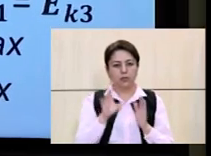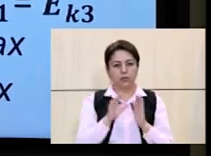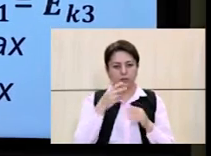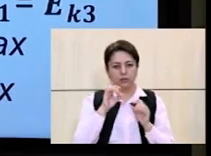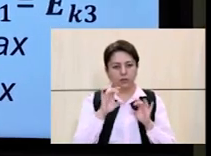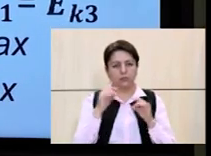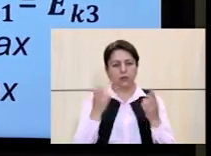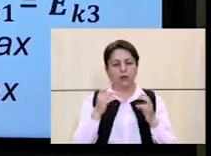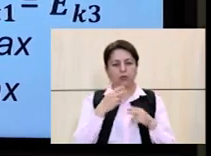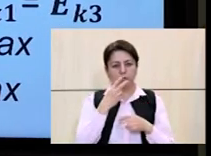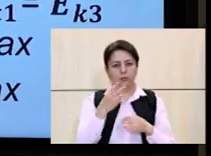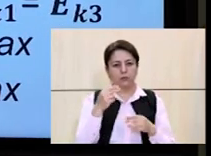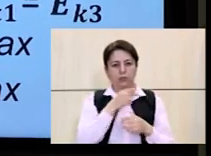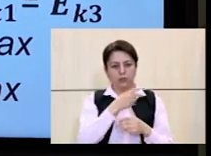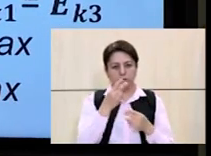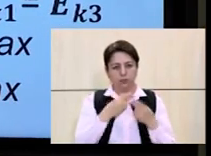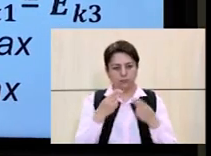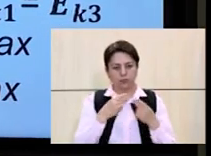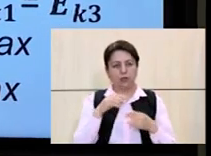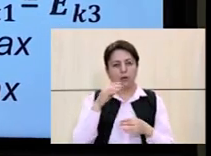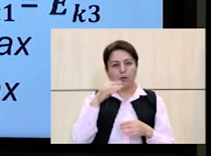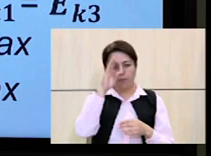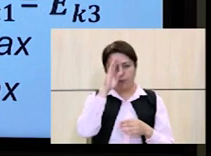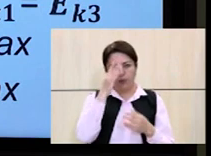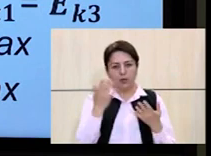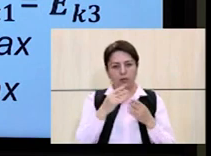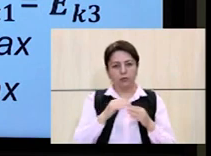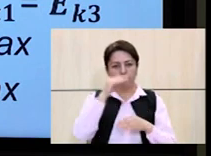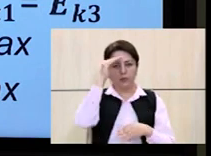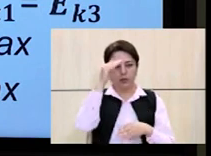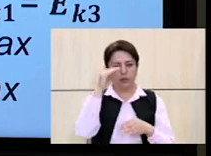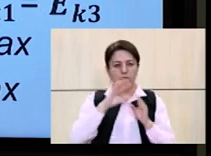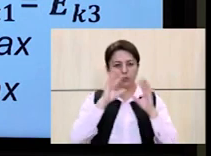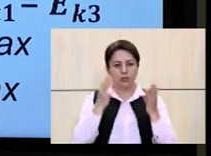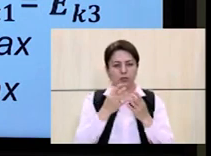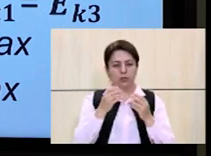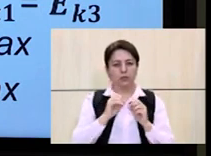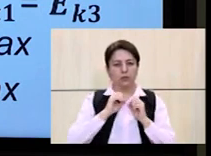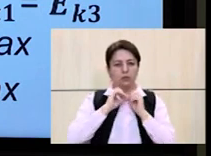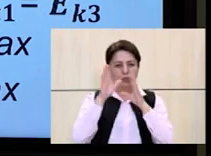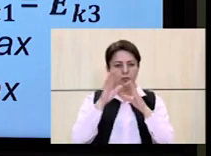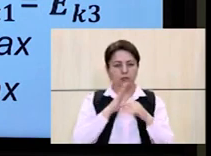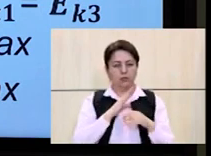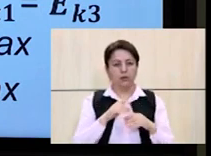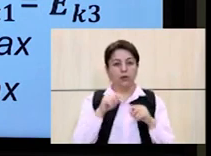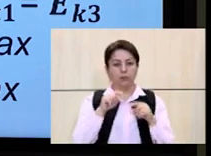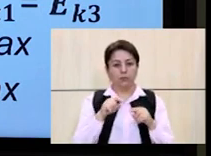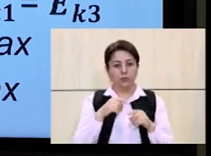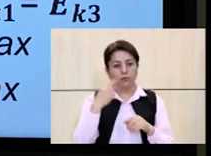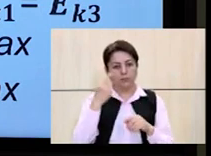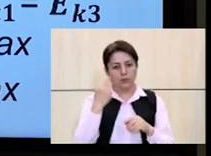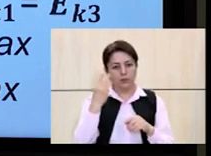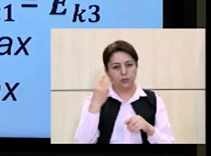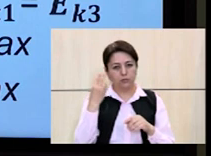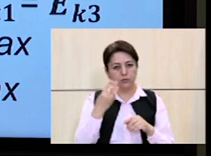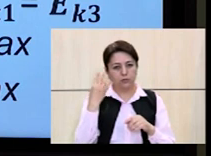Ko'rib turgan chizmada bola qandaydir balandlikda sharchani yuqoriga otdi. Bunda 1-chi, 2-chi, 3-chi